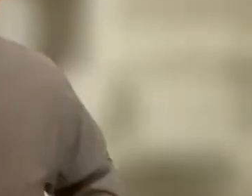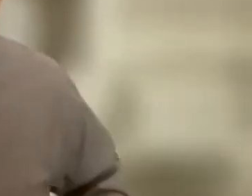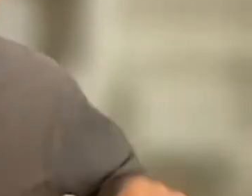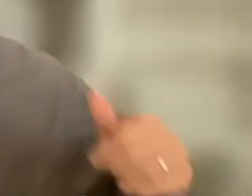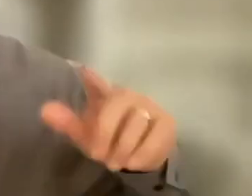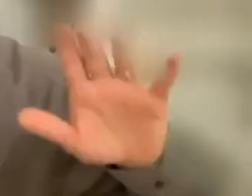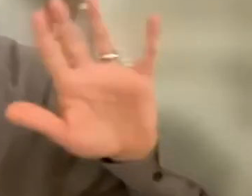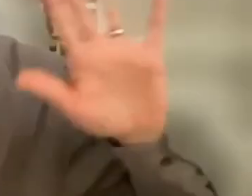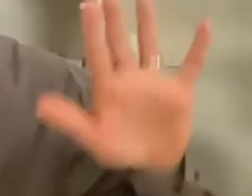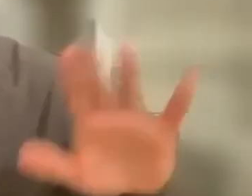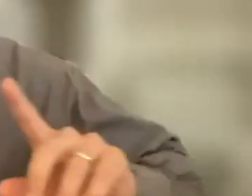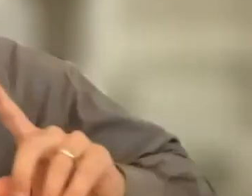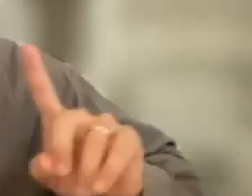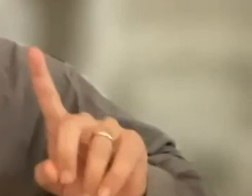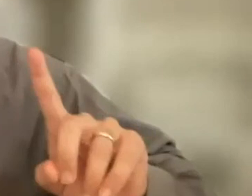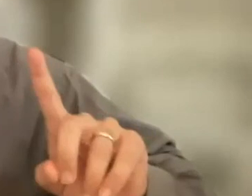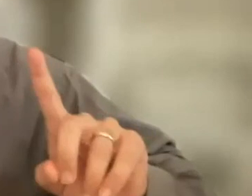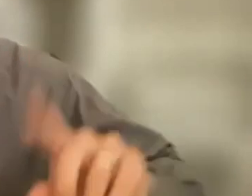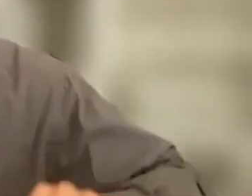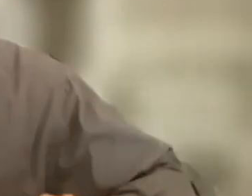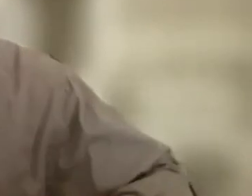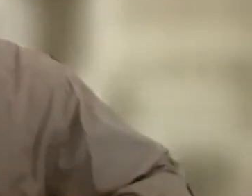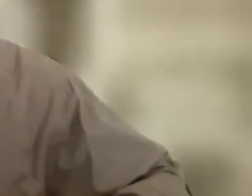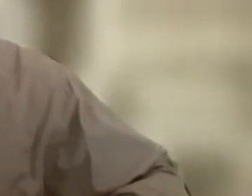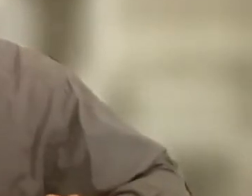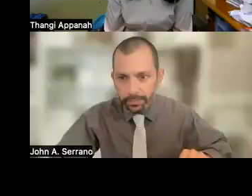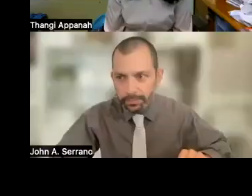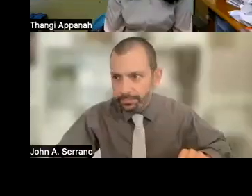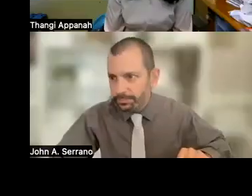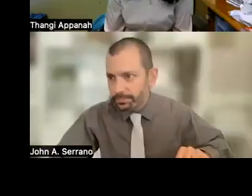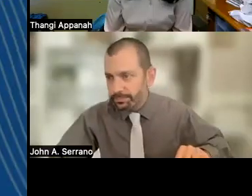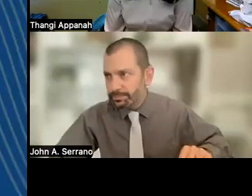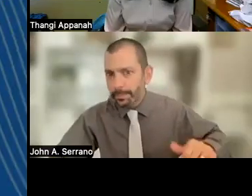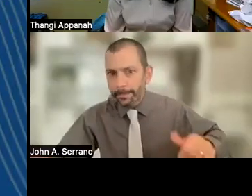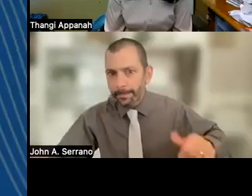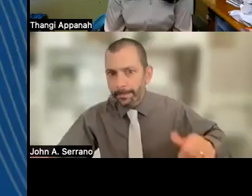Okay, got to make all the settings work for us. I think we have that all figured out.